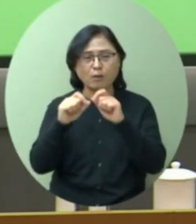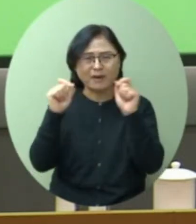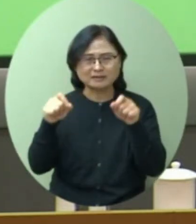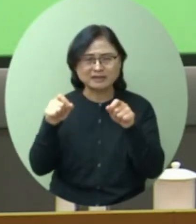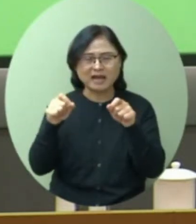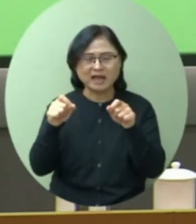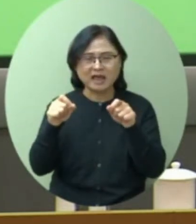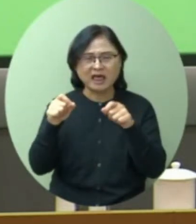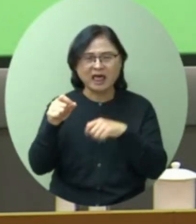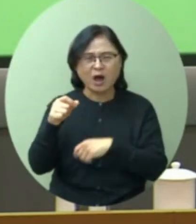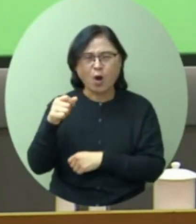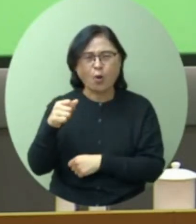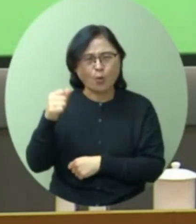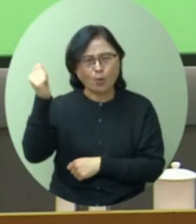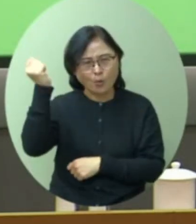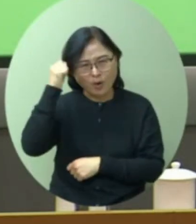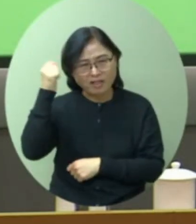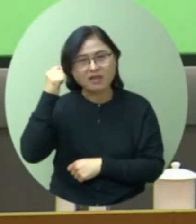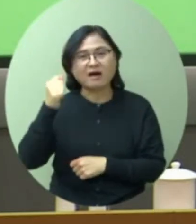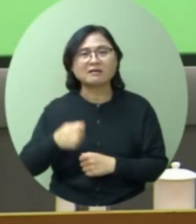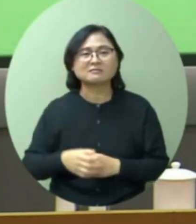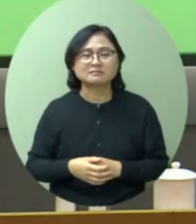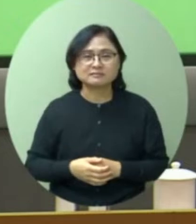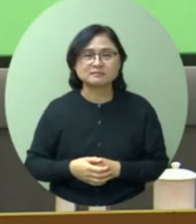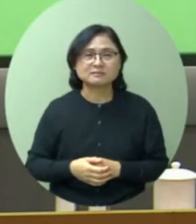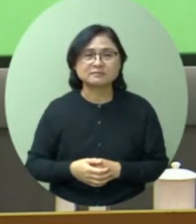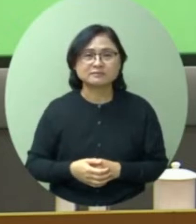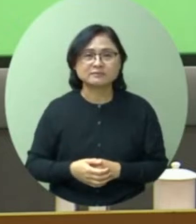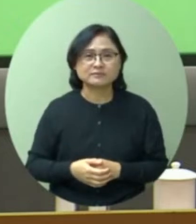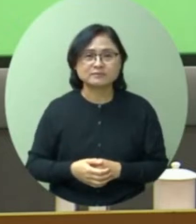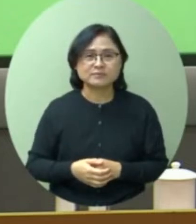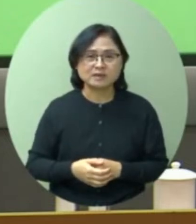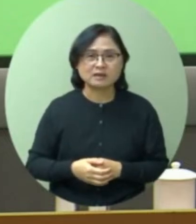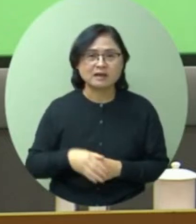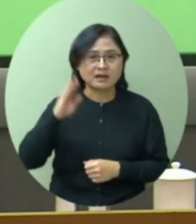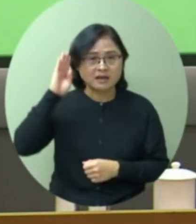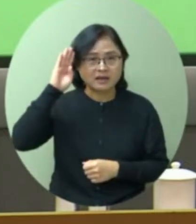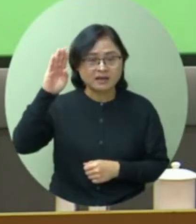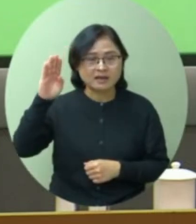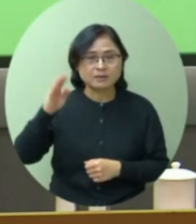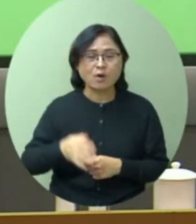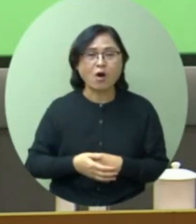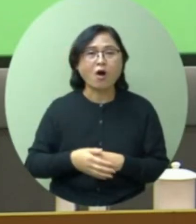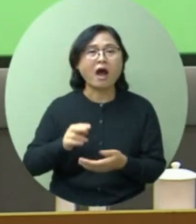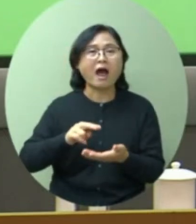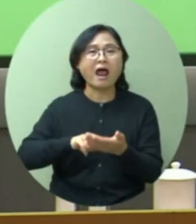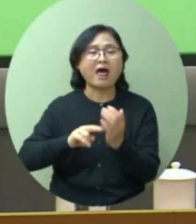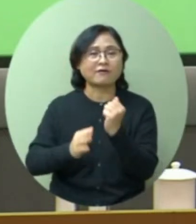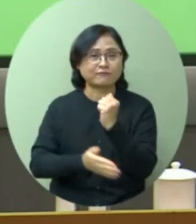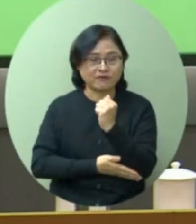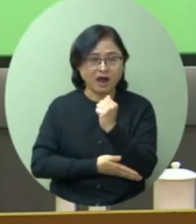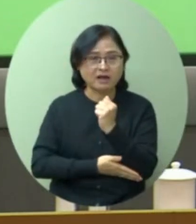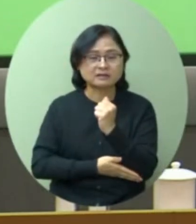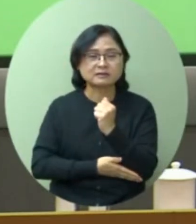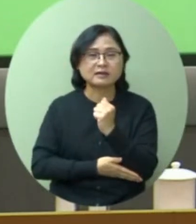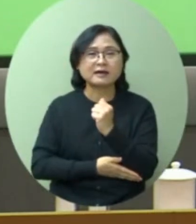I hope it will be thoroughly debated in NATCO so that we can enhance it.